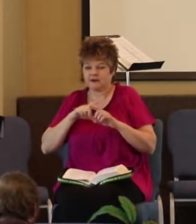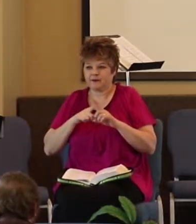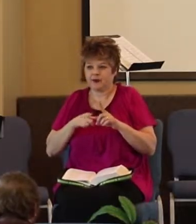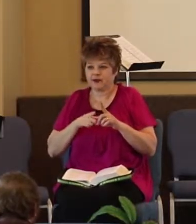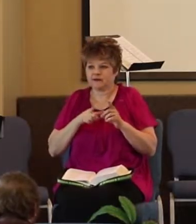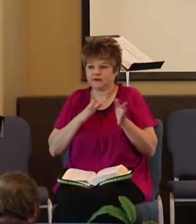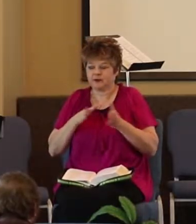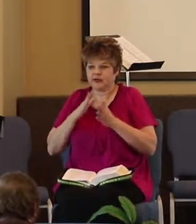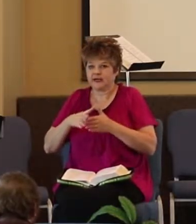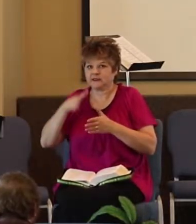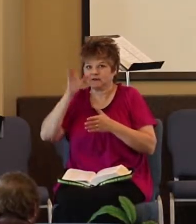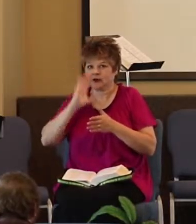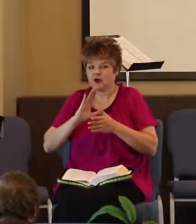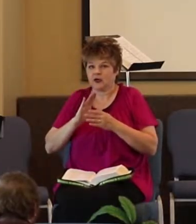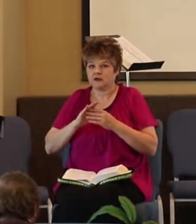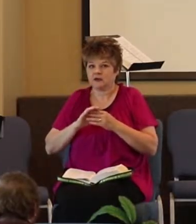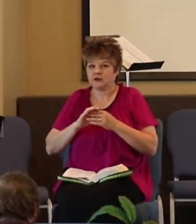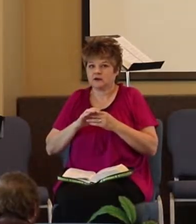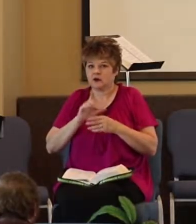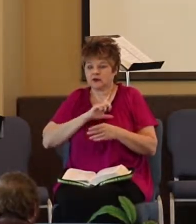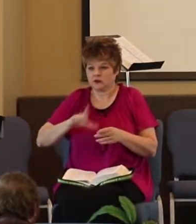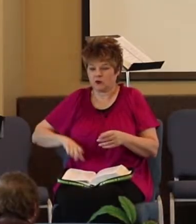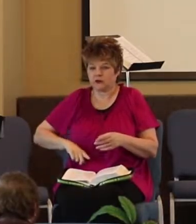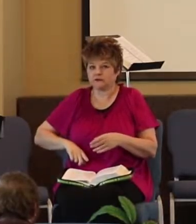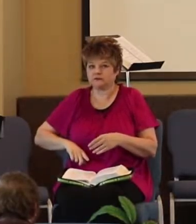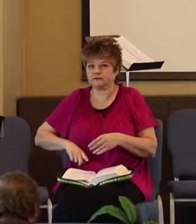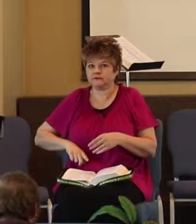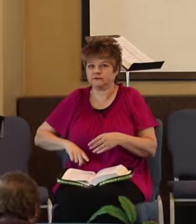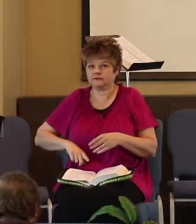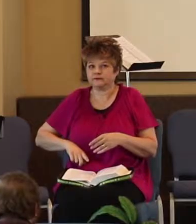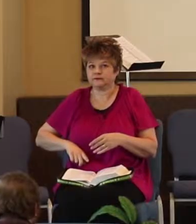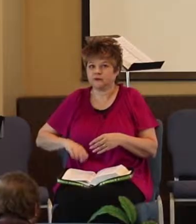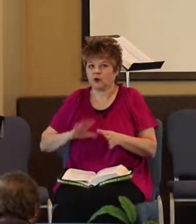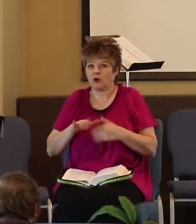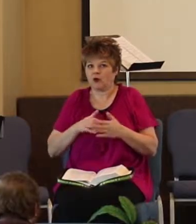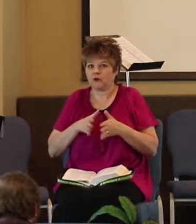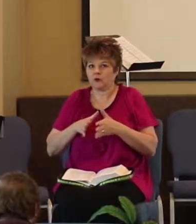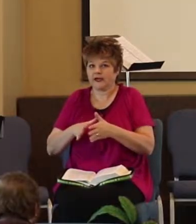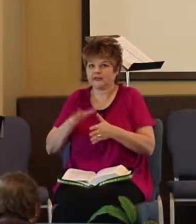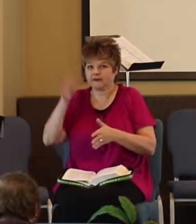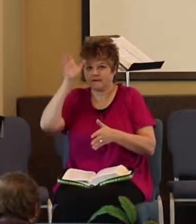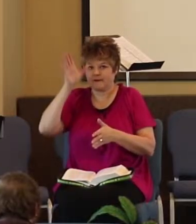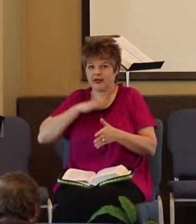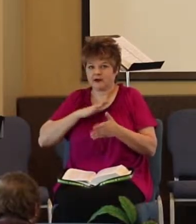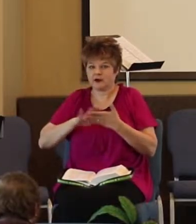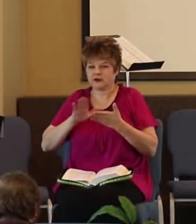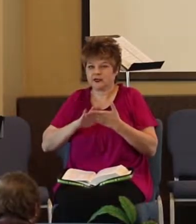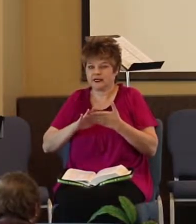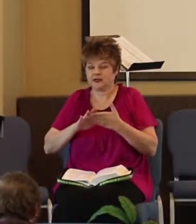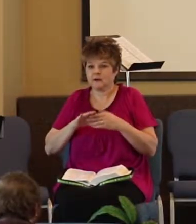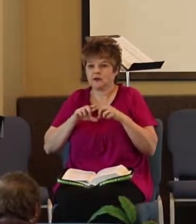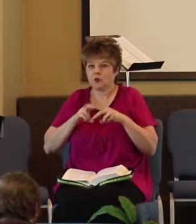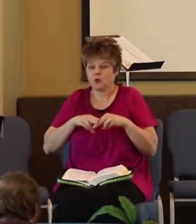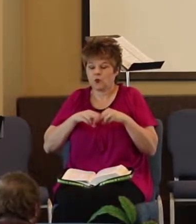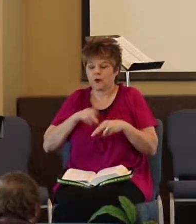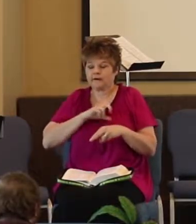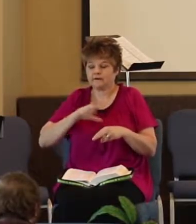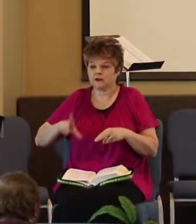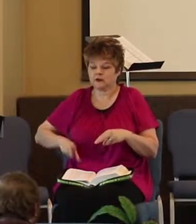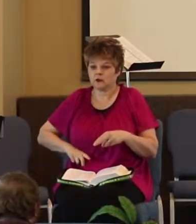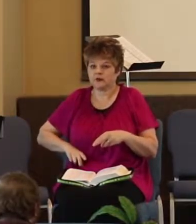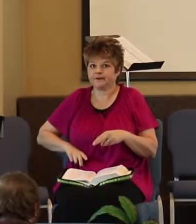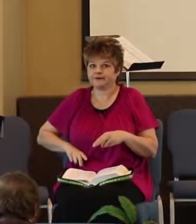clean in his own sight, but the weight of the Lord motivates. Commit your works to the